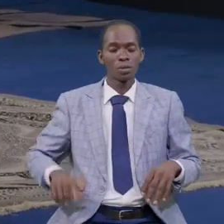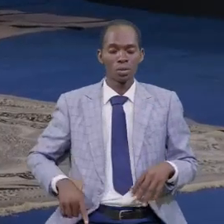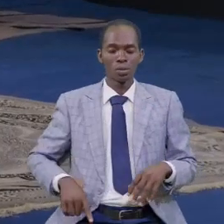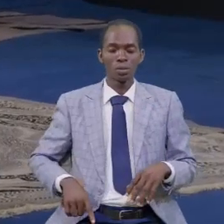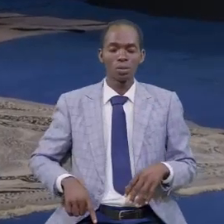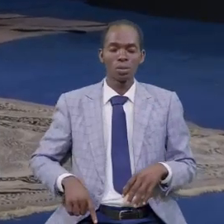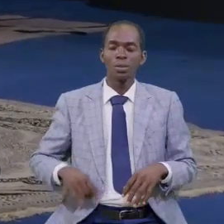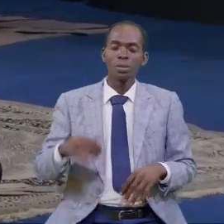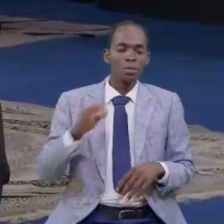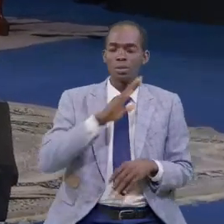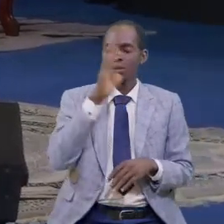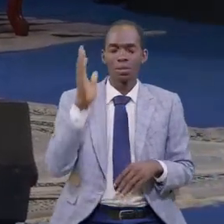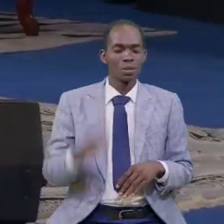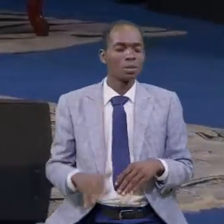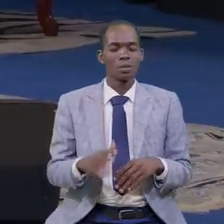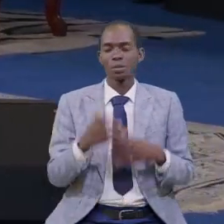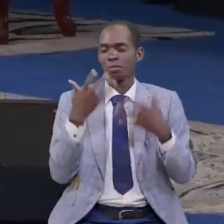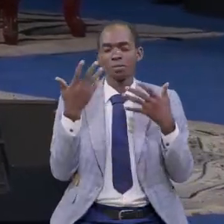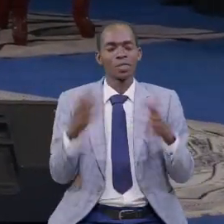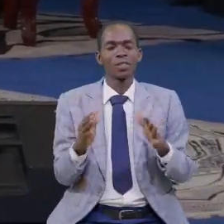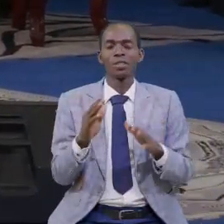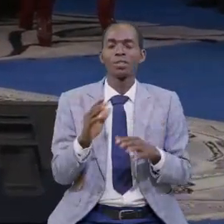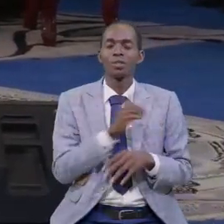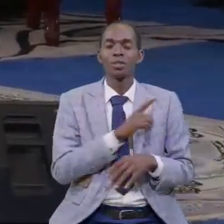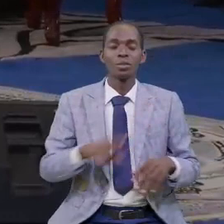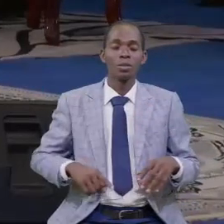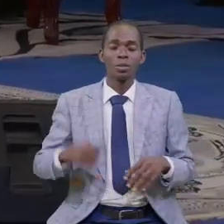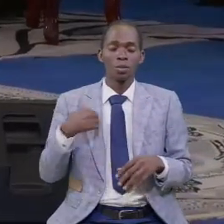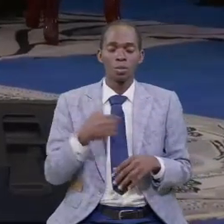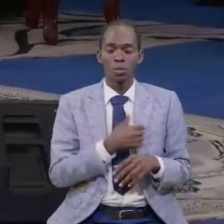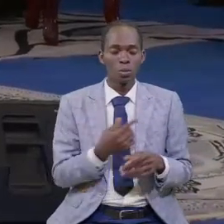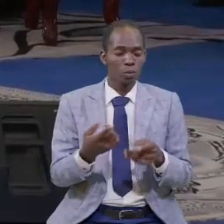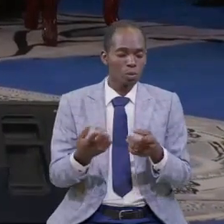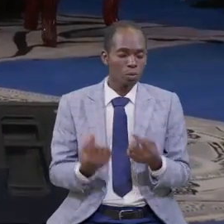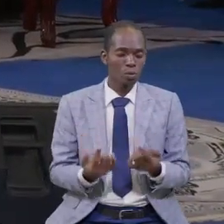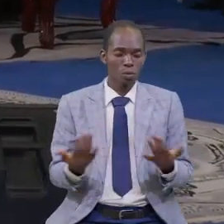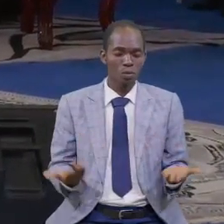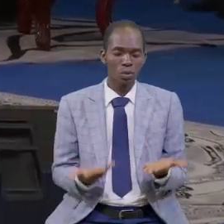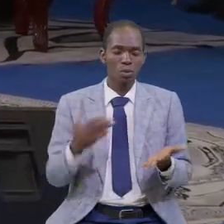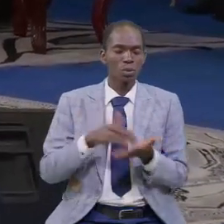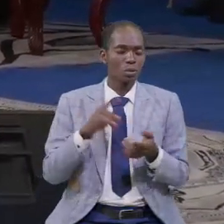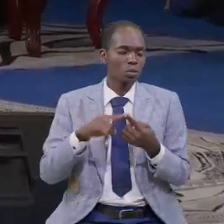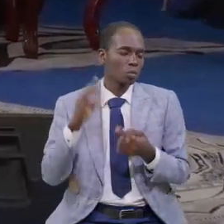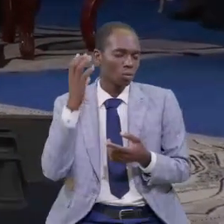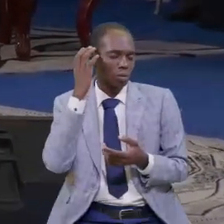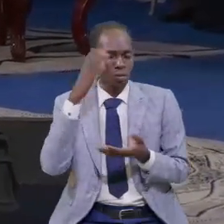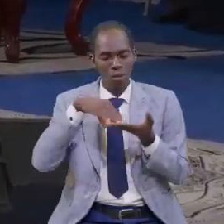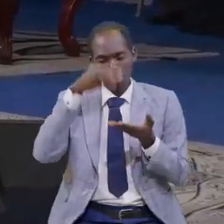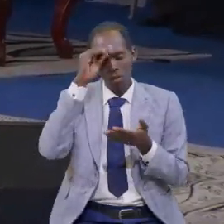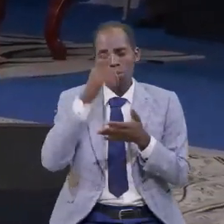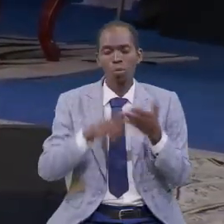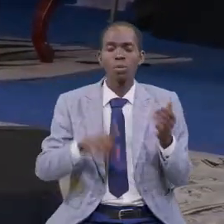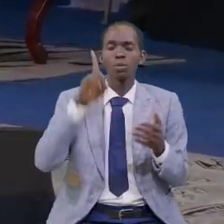inexhaustible. And we come now, Lord, to listen to what you have to say, Father, about